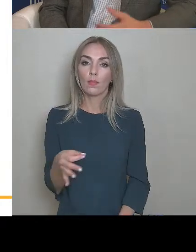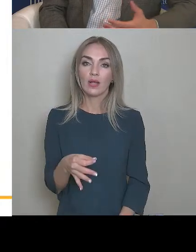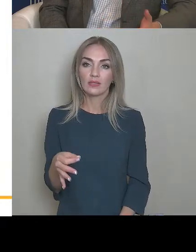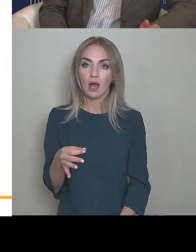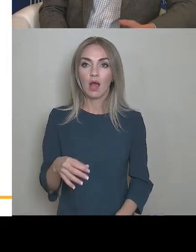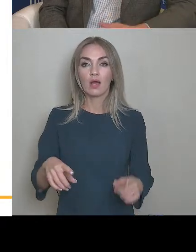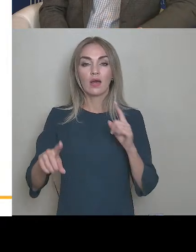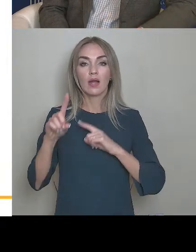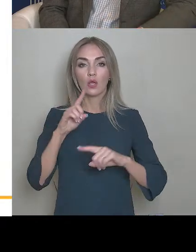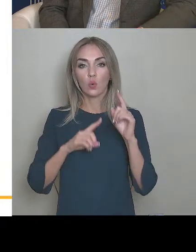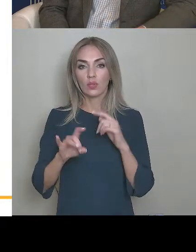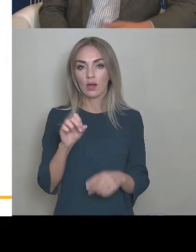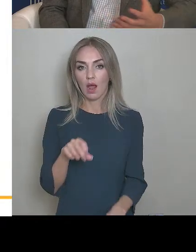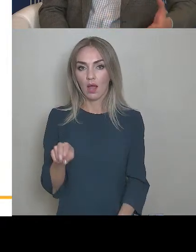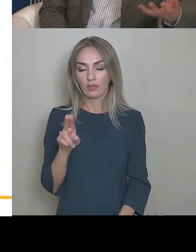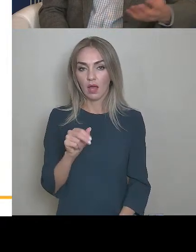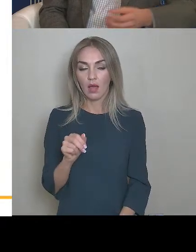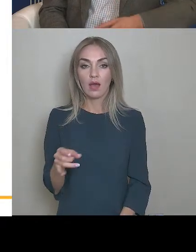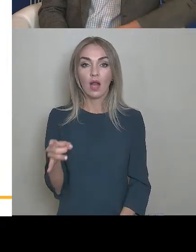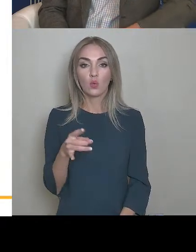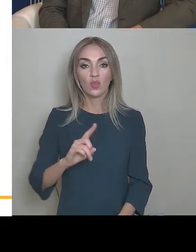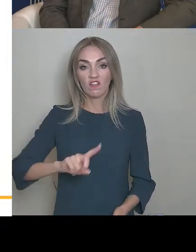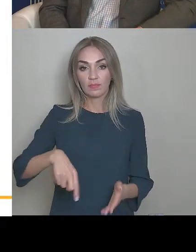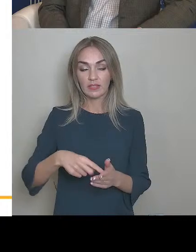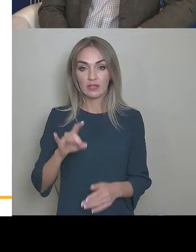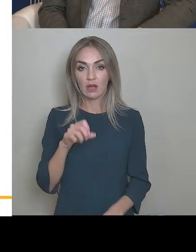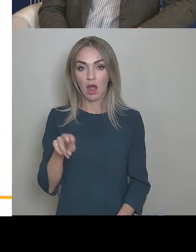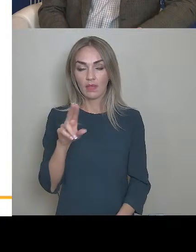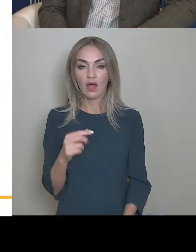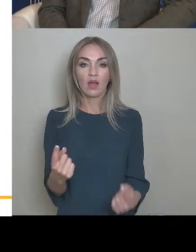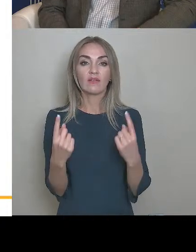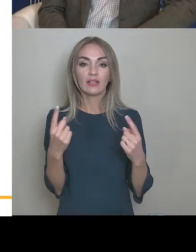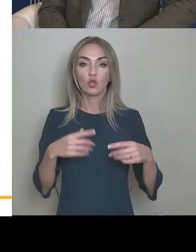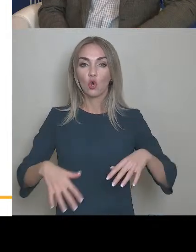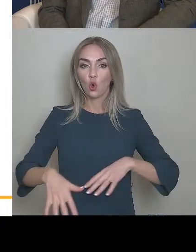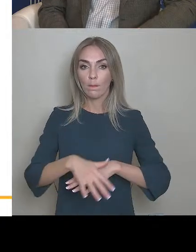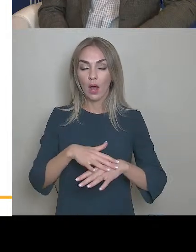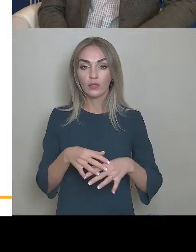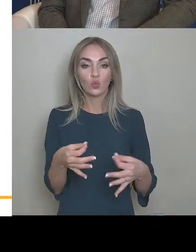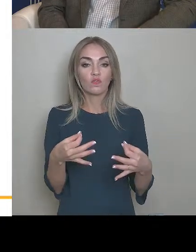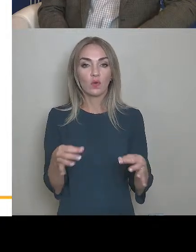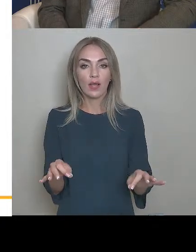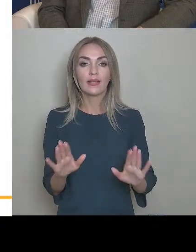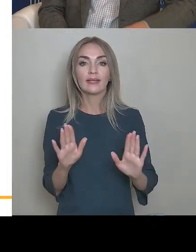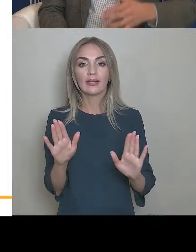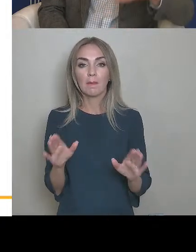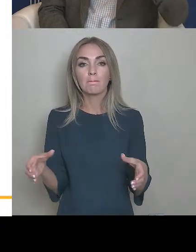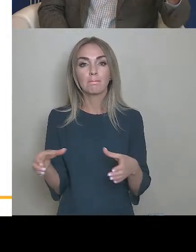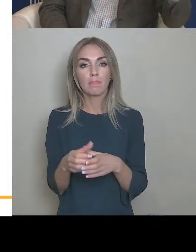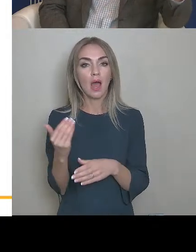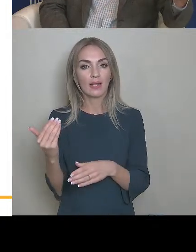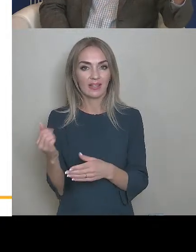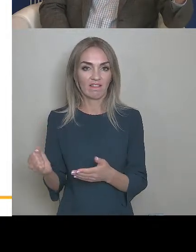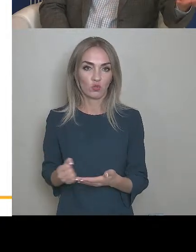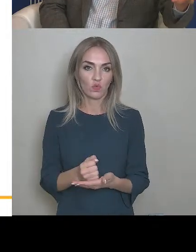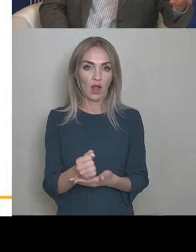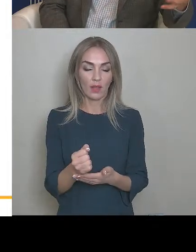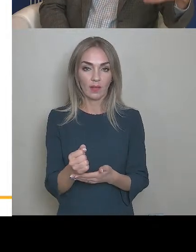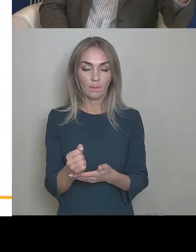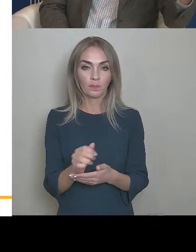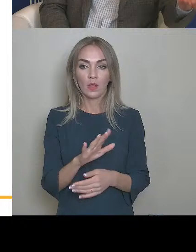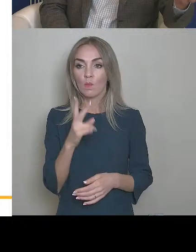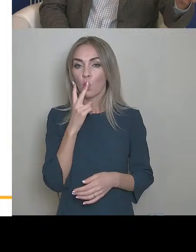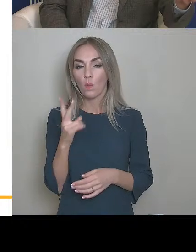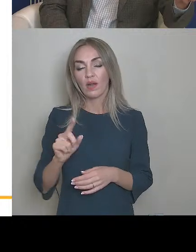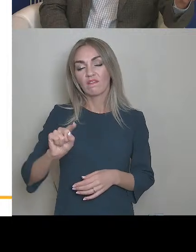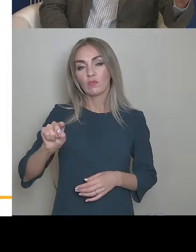self-nomination and nomination by the parties. And if it is rayon council, rayon within city and large communities, so that's only party